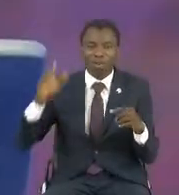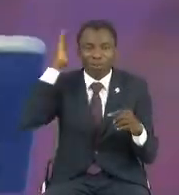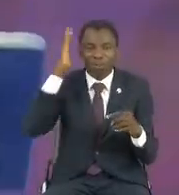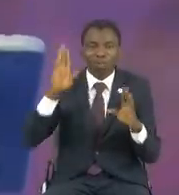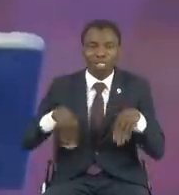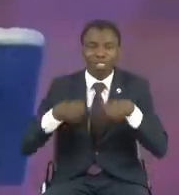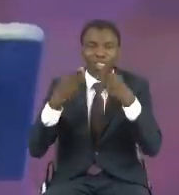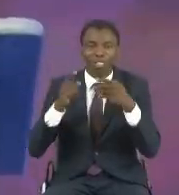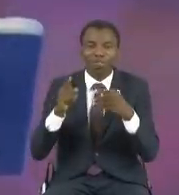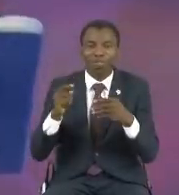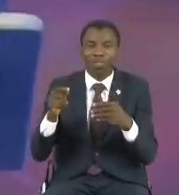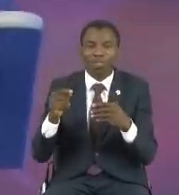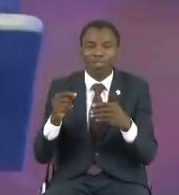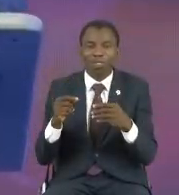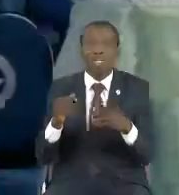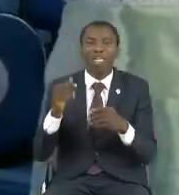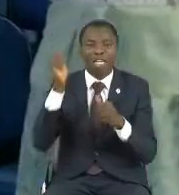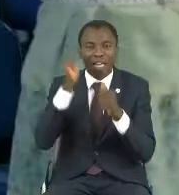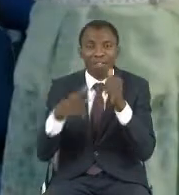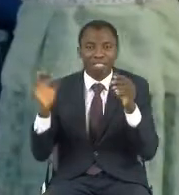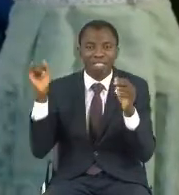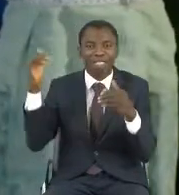back everything you have lost.